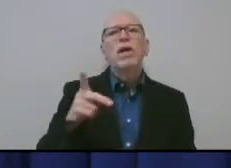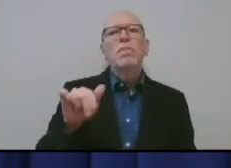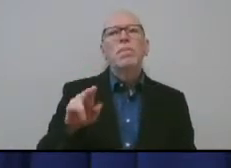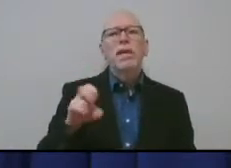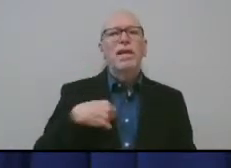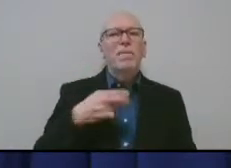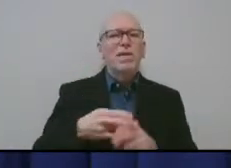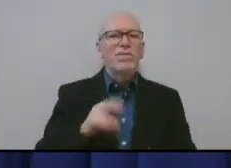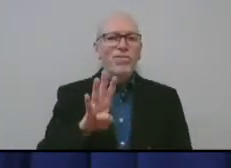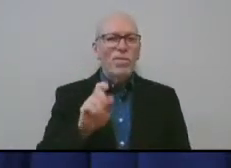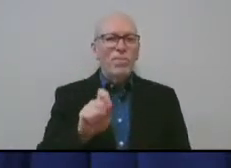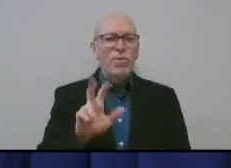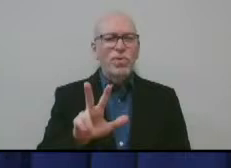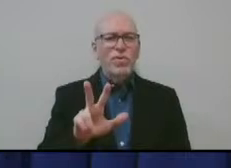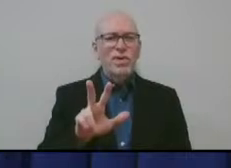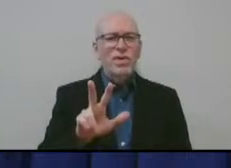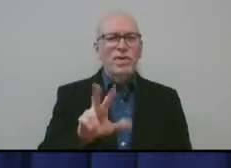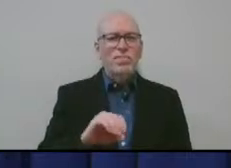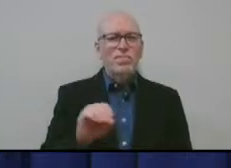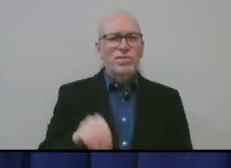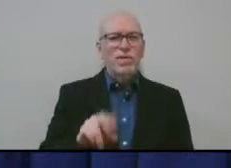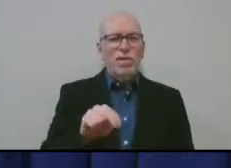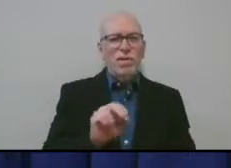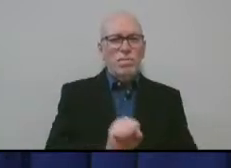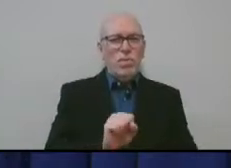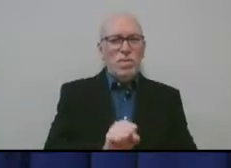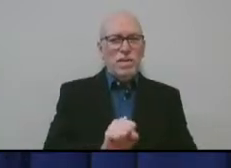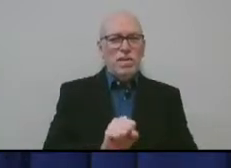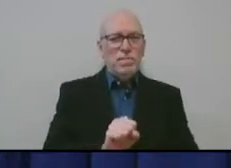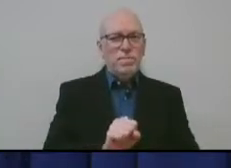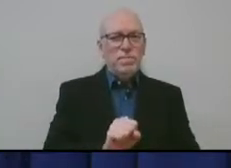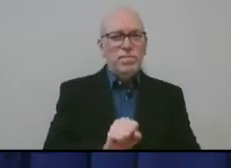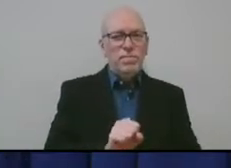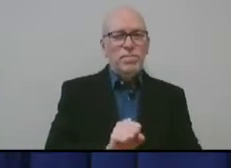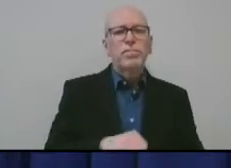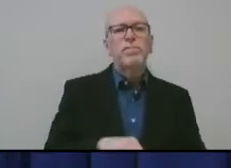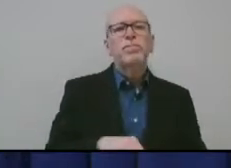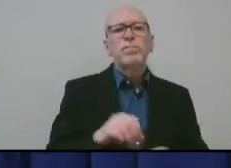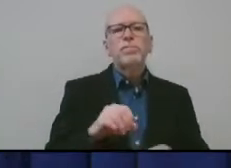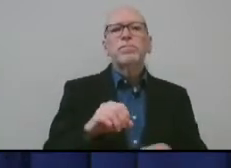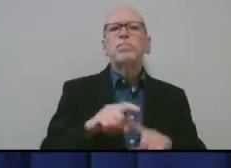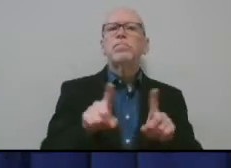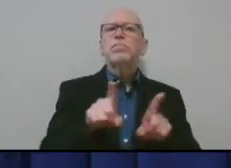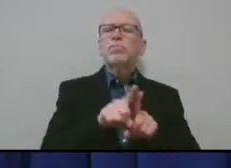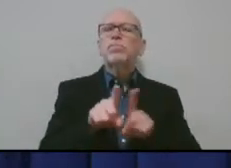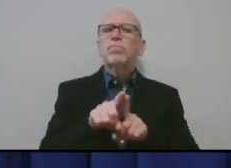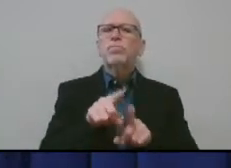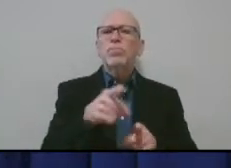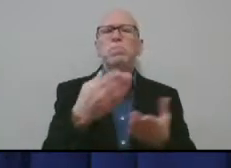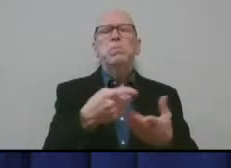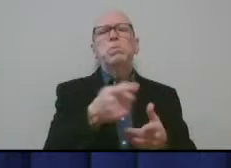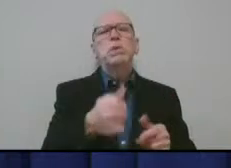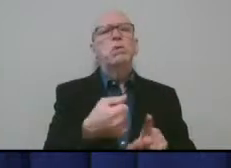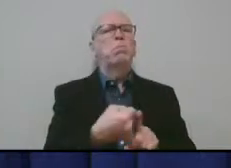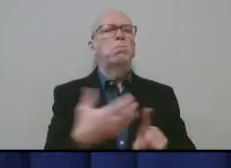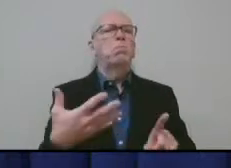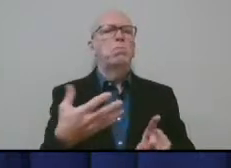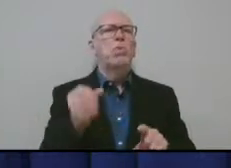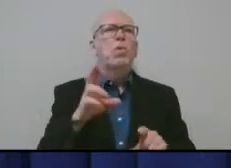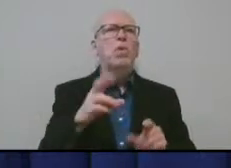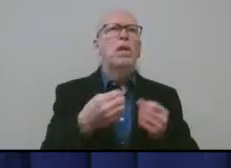4.3 number unemployment rate, but also you might elaborate on or give more